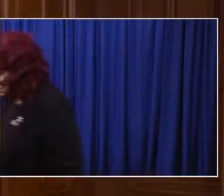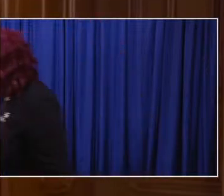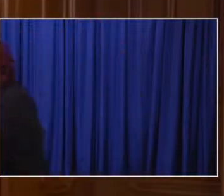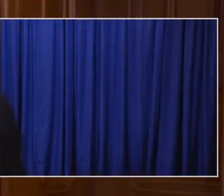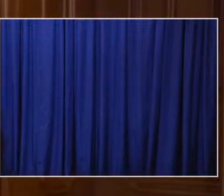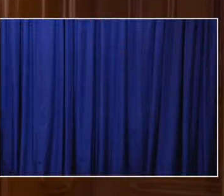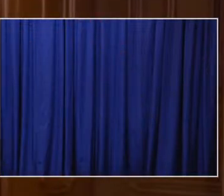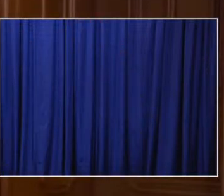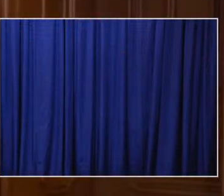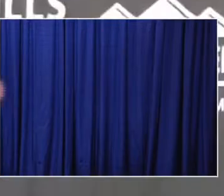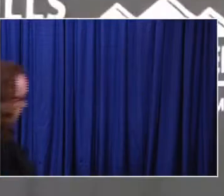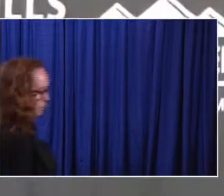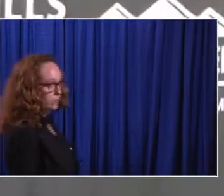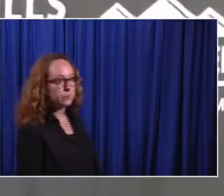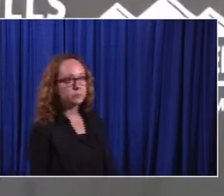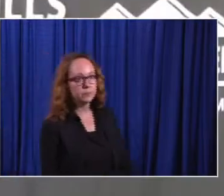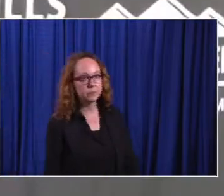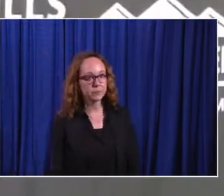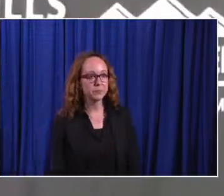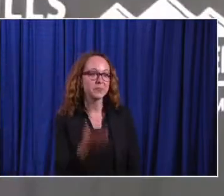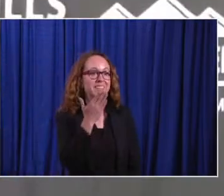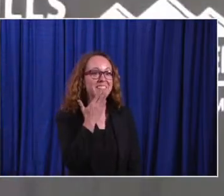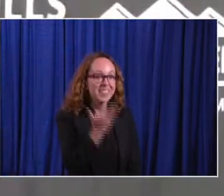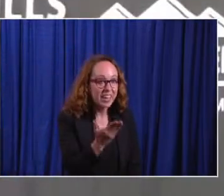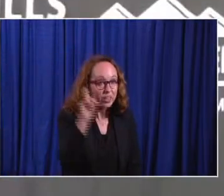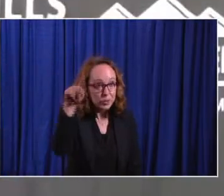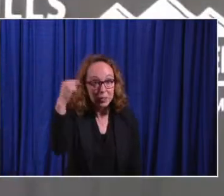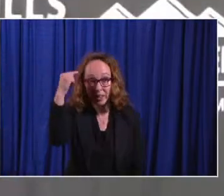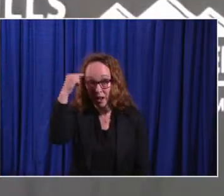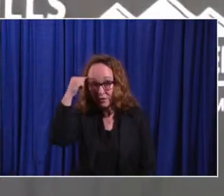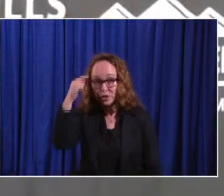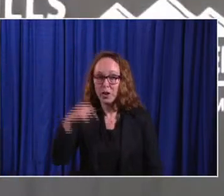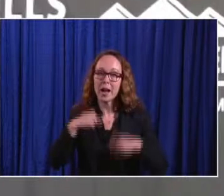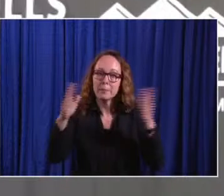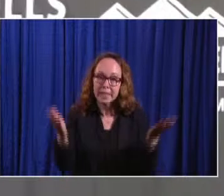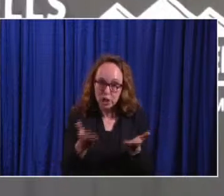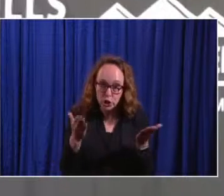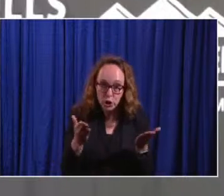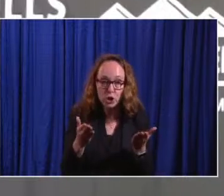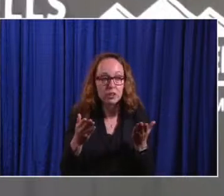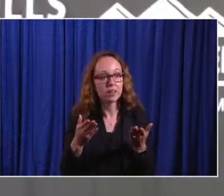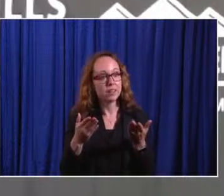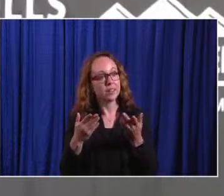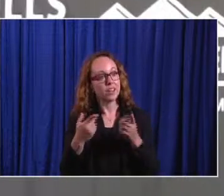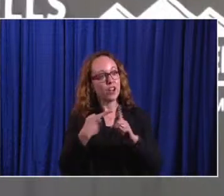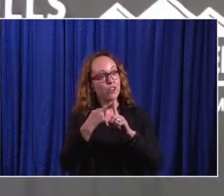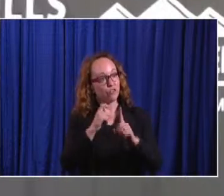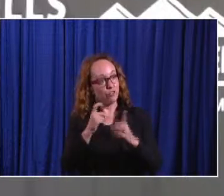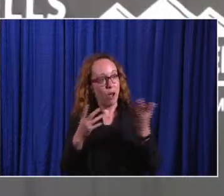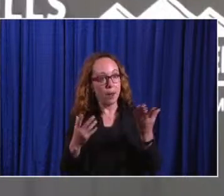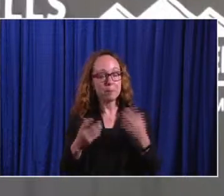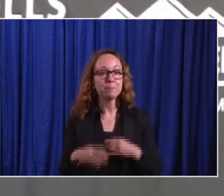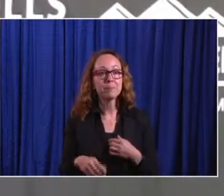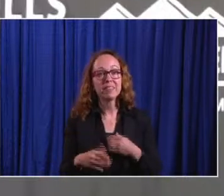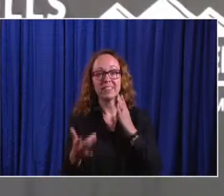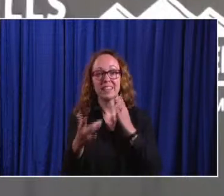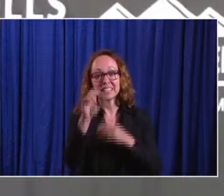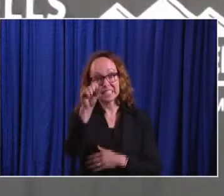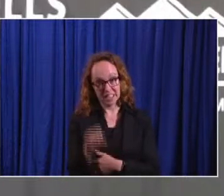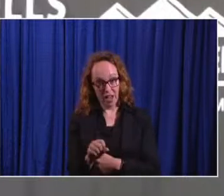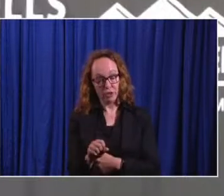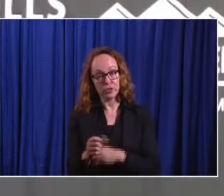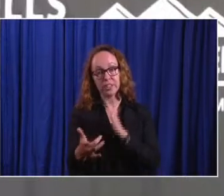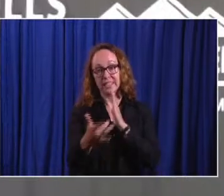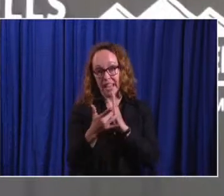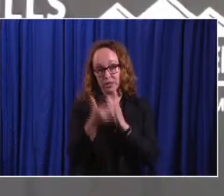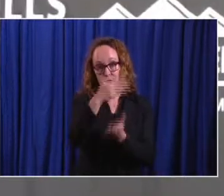Thanks, Governor. I'm here, as you can see, at Southern Hills Career and Technical Center,